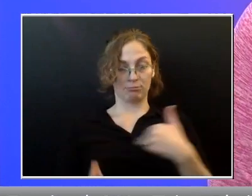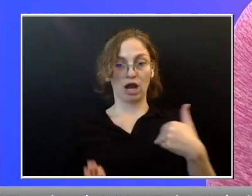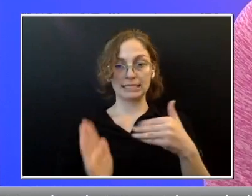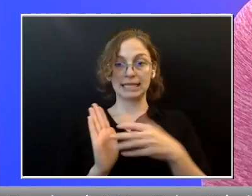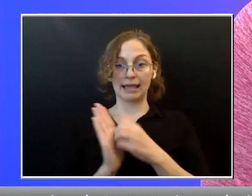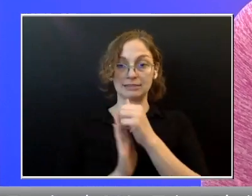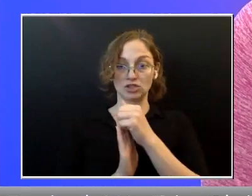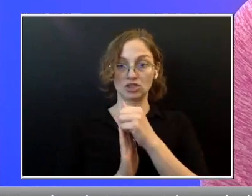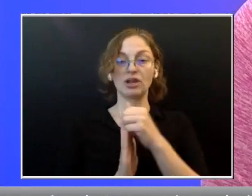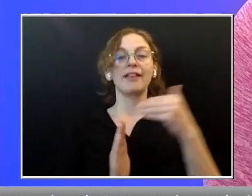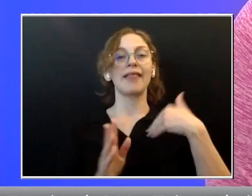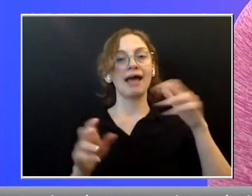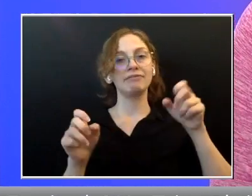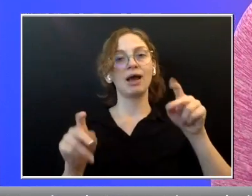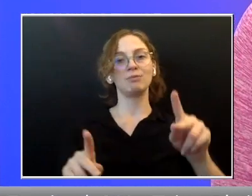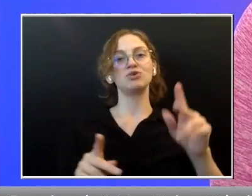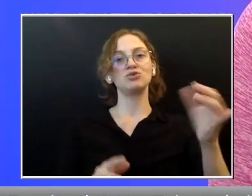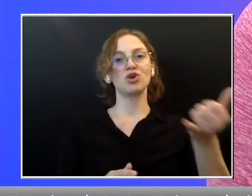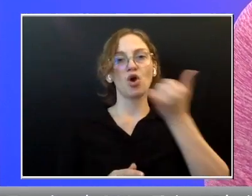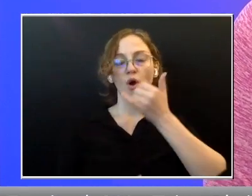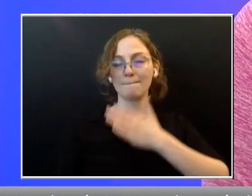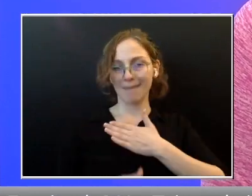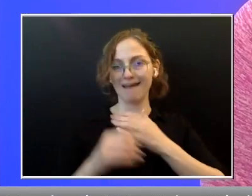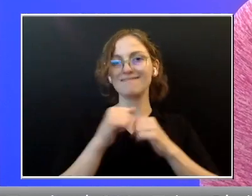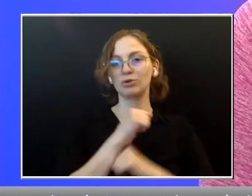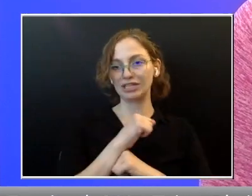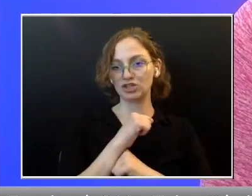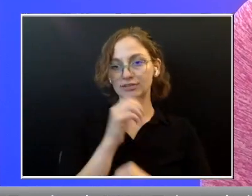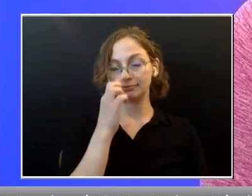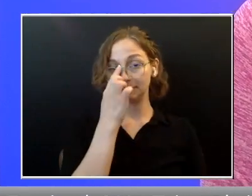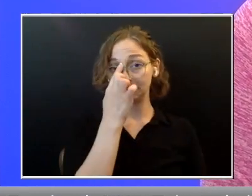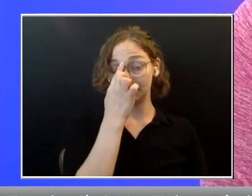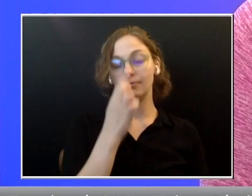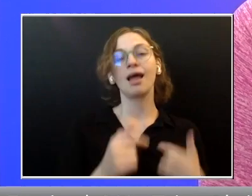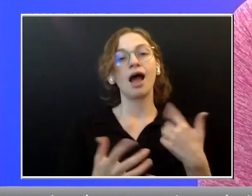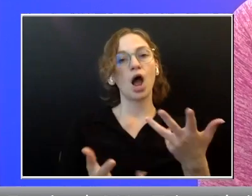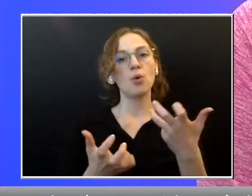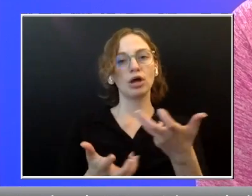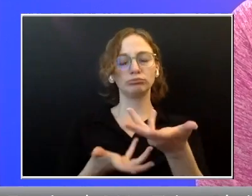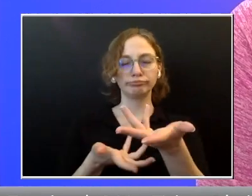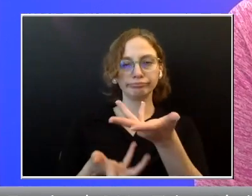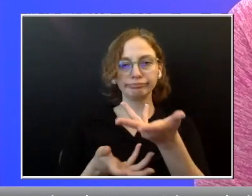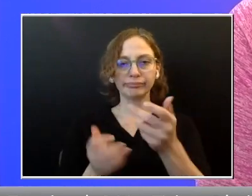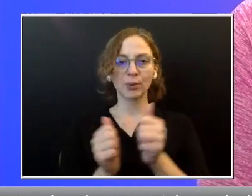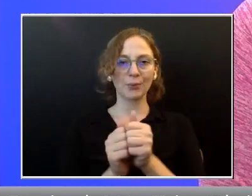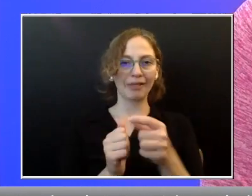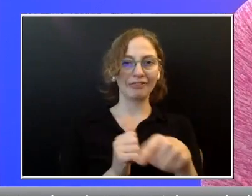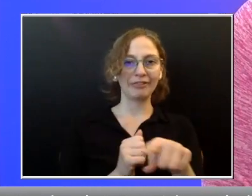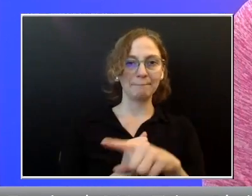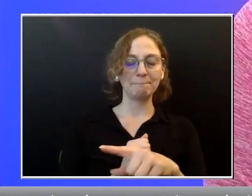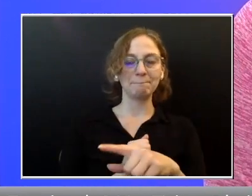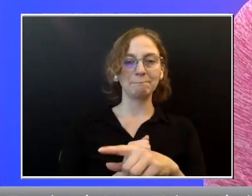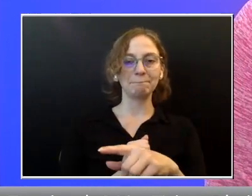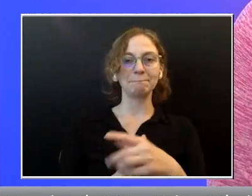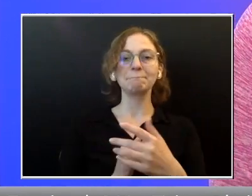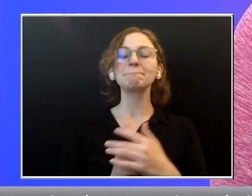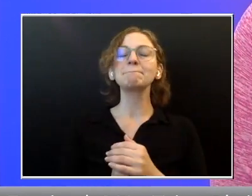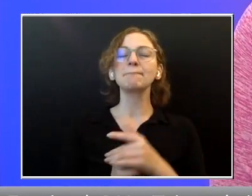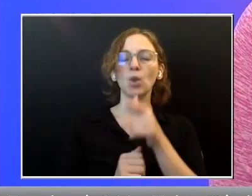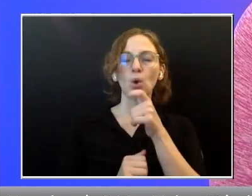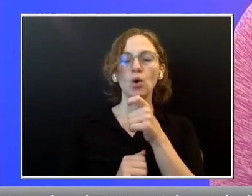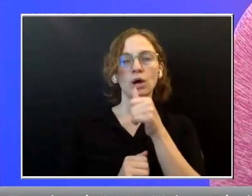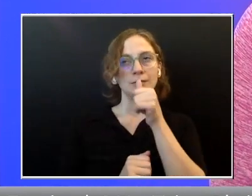call my foundation, and I want to be able to work with those you know, that are going through this